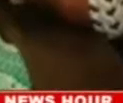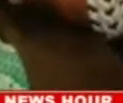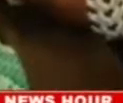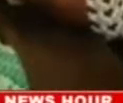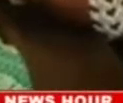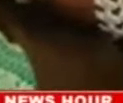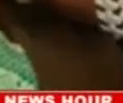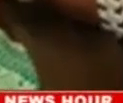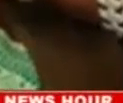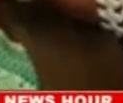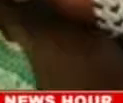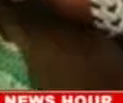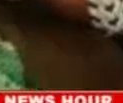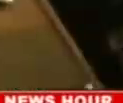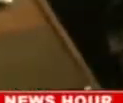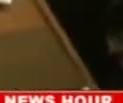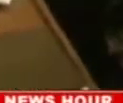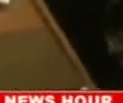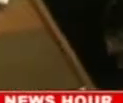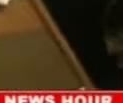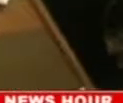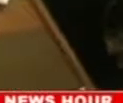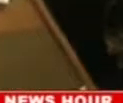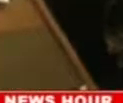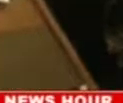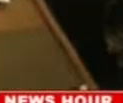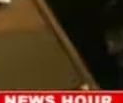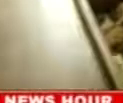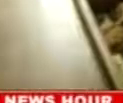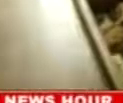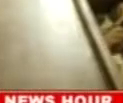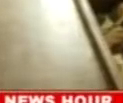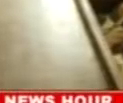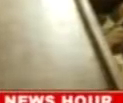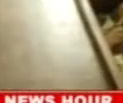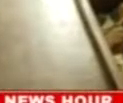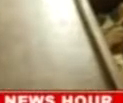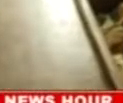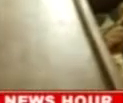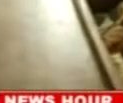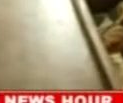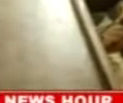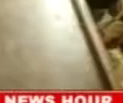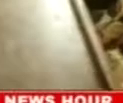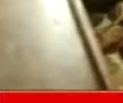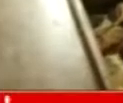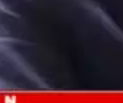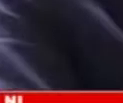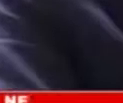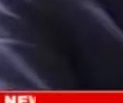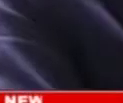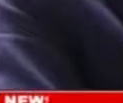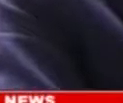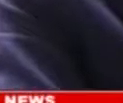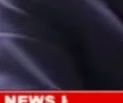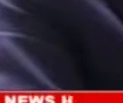challenges. As they gave thanks to God, the Agomeda District Minister and Director of Church Life and Nature